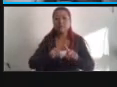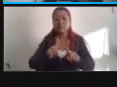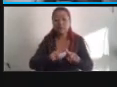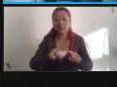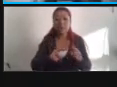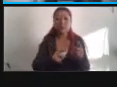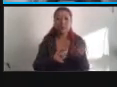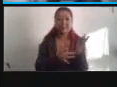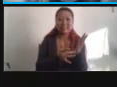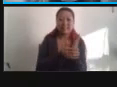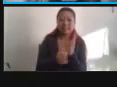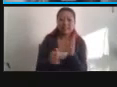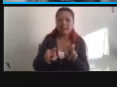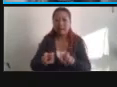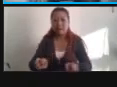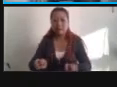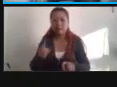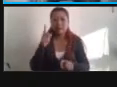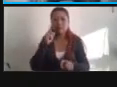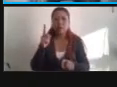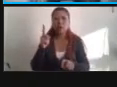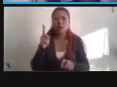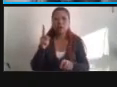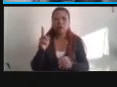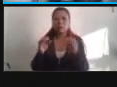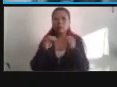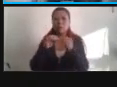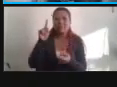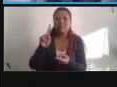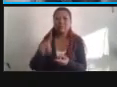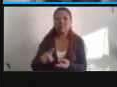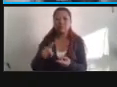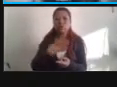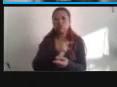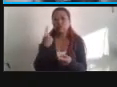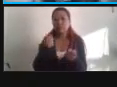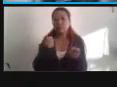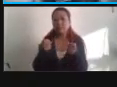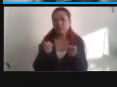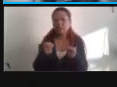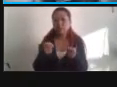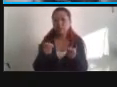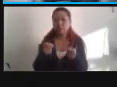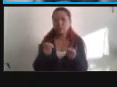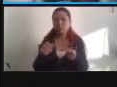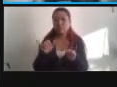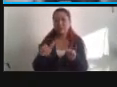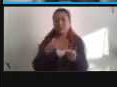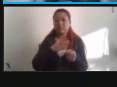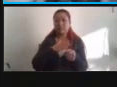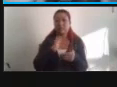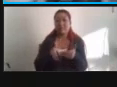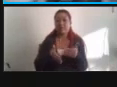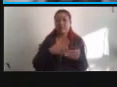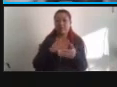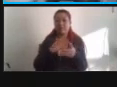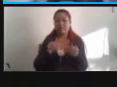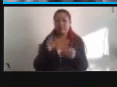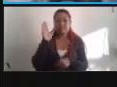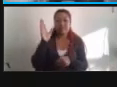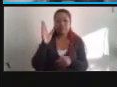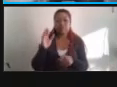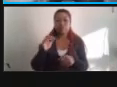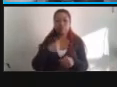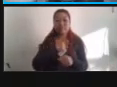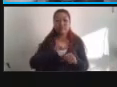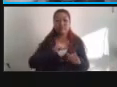further our risk management. And with that, that is the end of my remarks. And so we could go to the panelist and